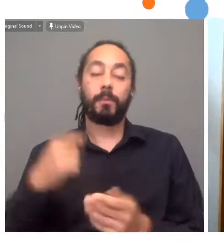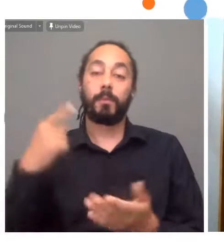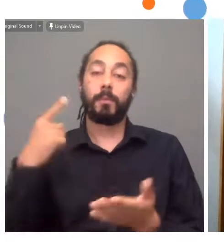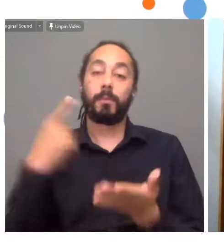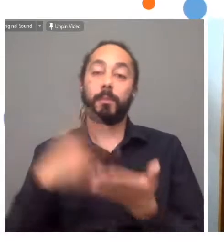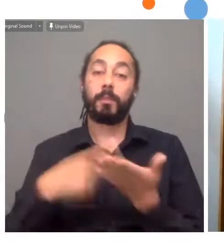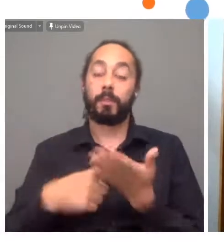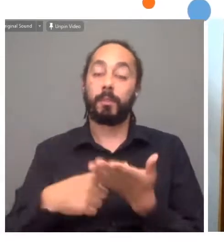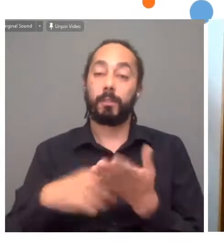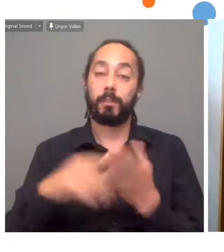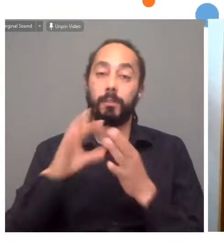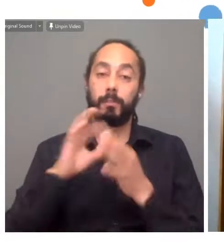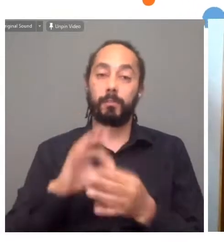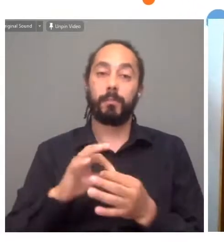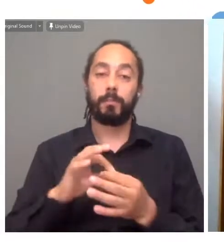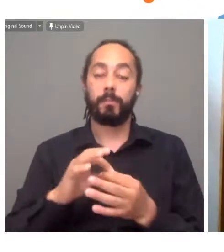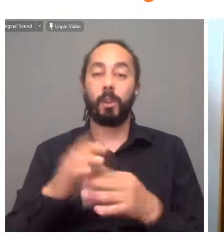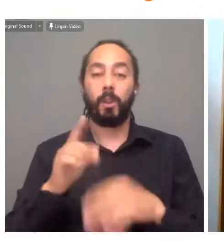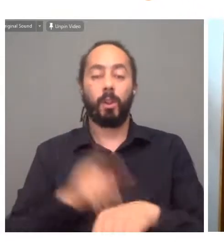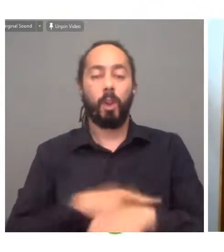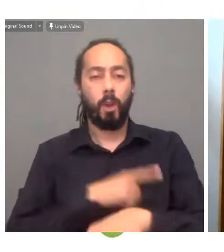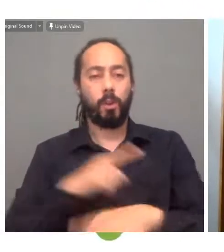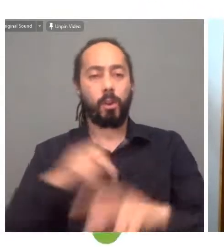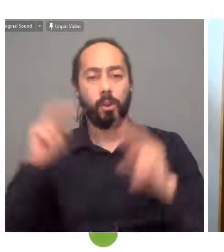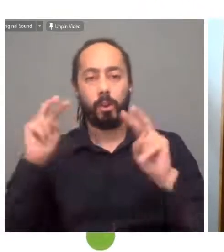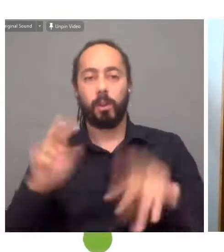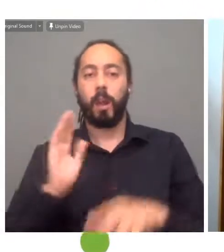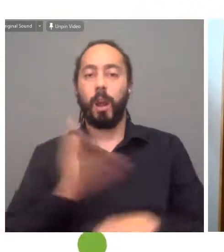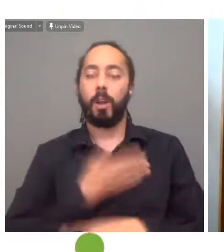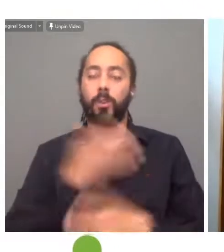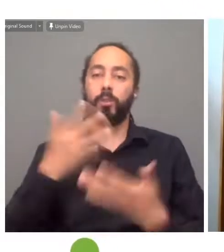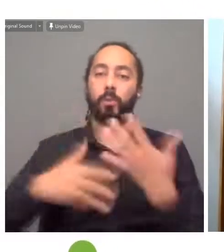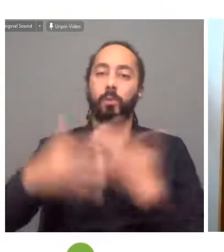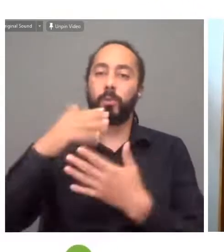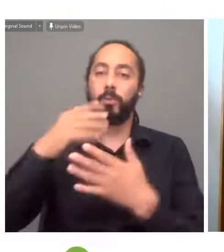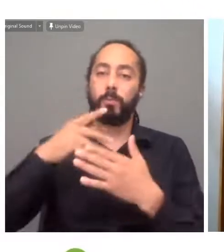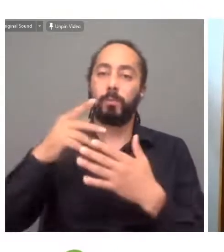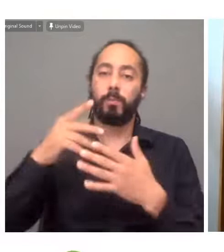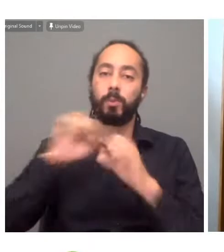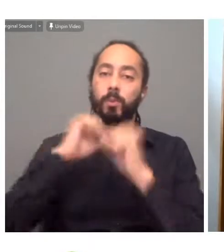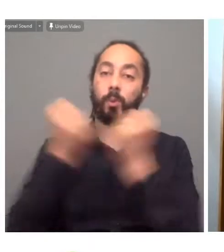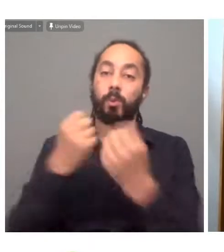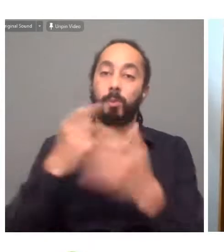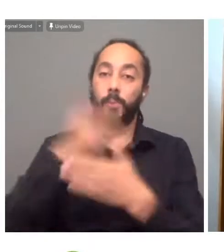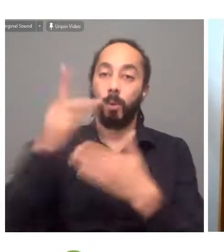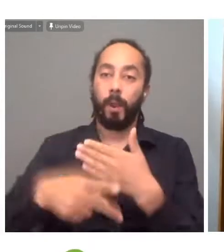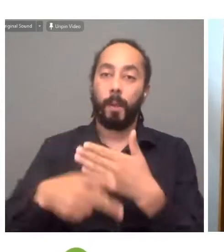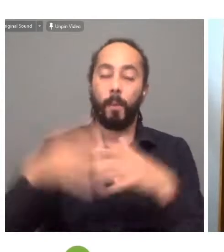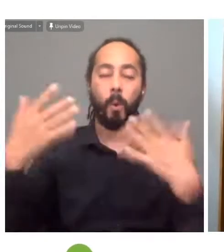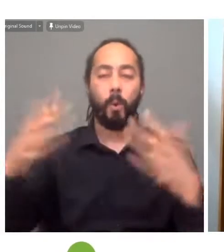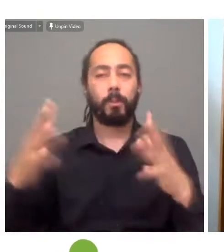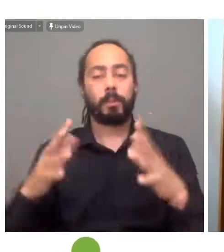taking a long, hard look at our social programs in Canada is a very live conversation.